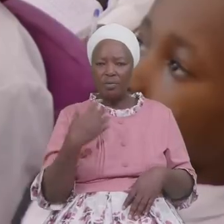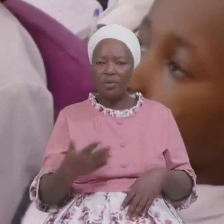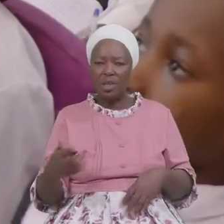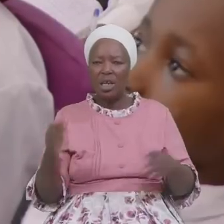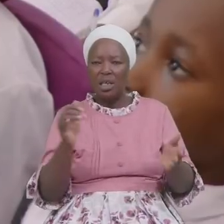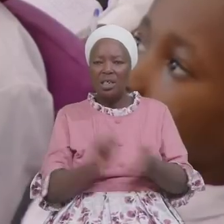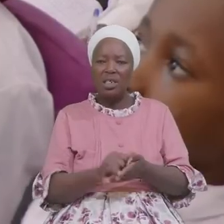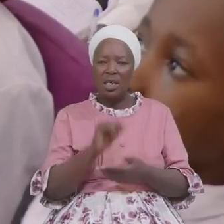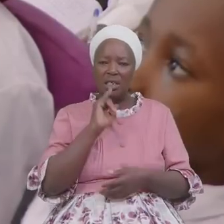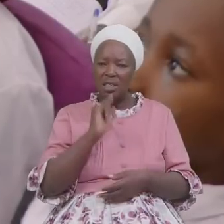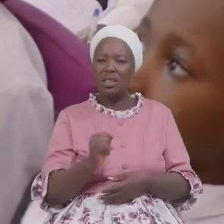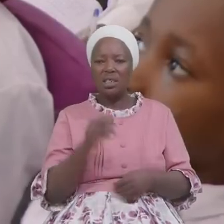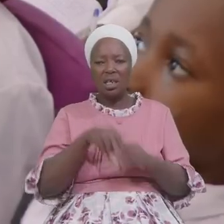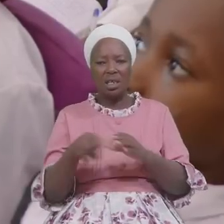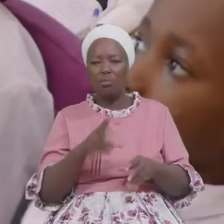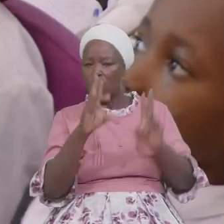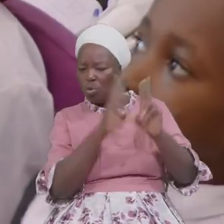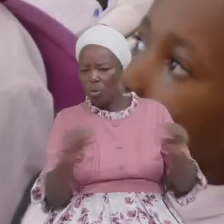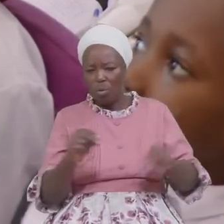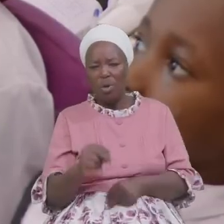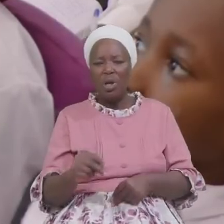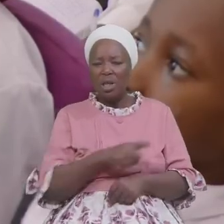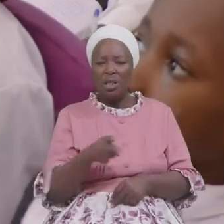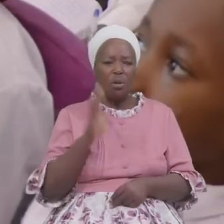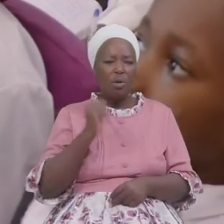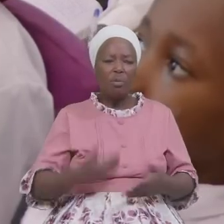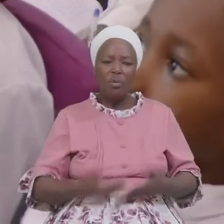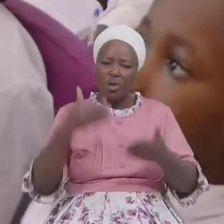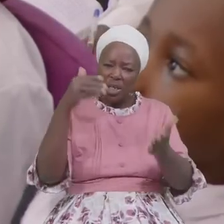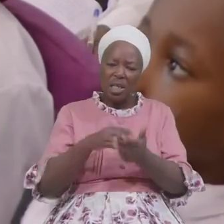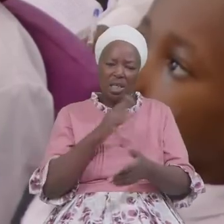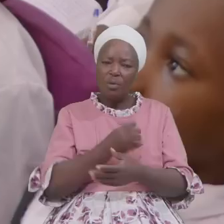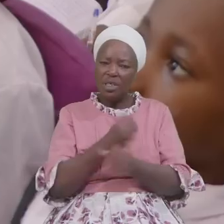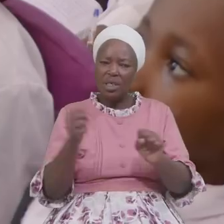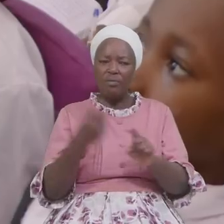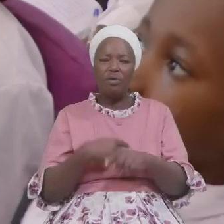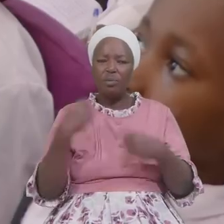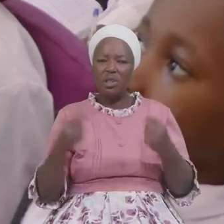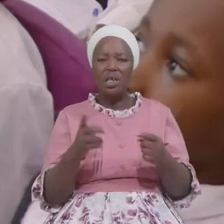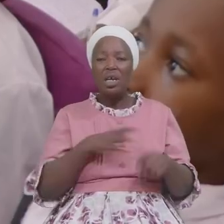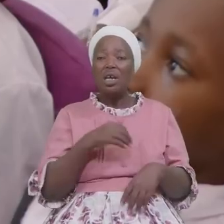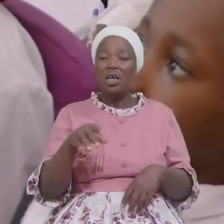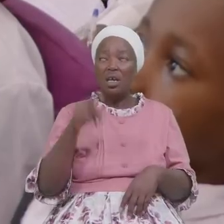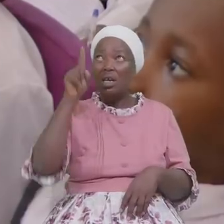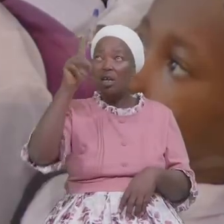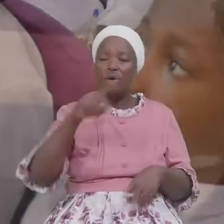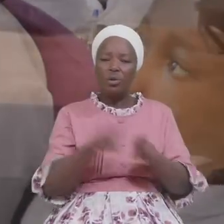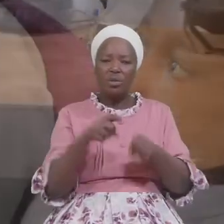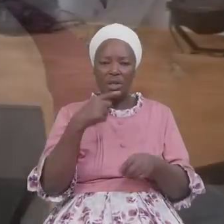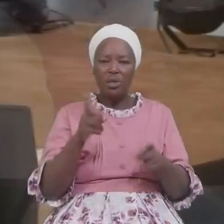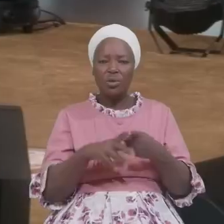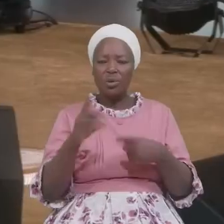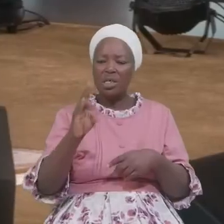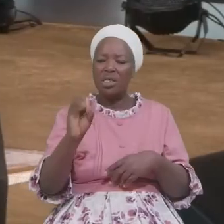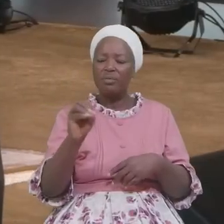is causing. No, they were born again. No, he even said to the 70,